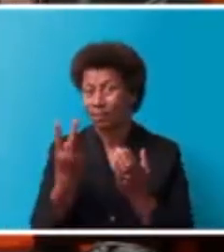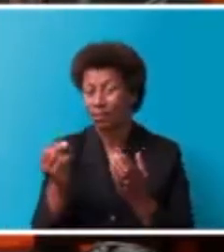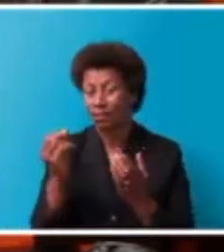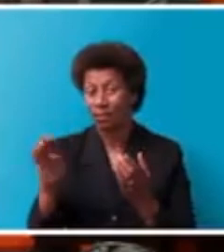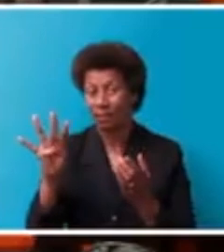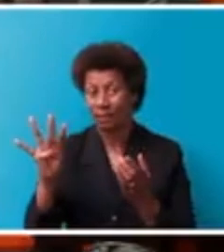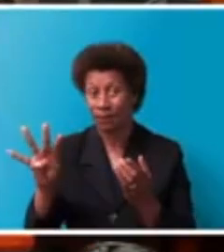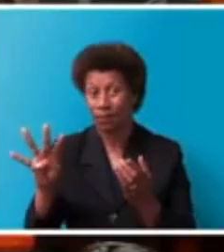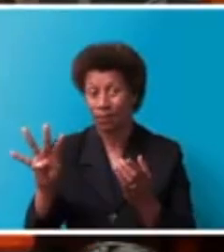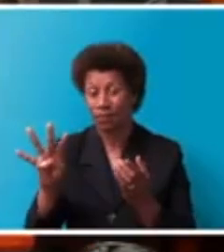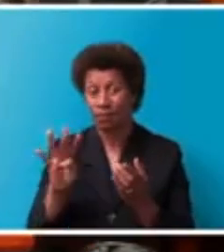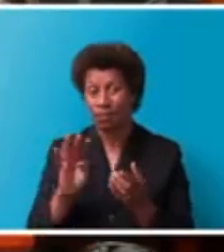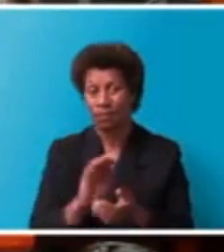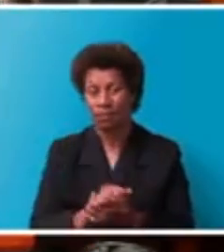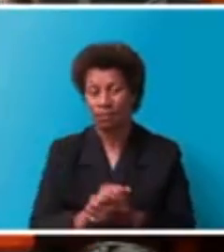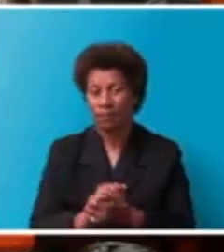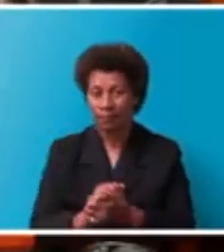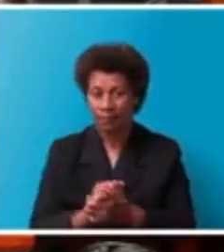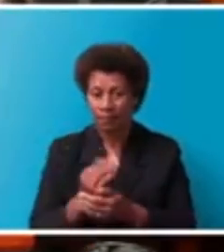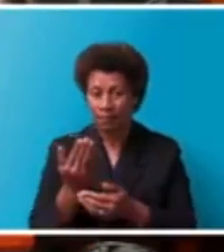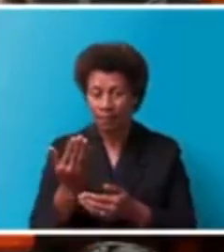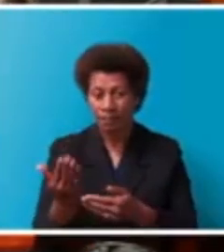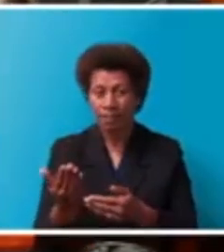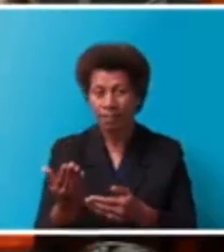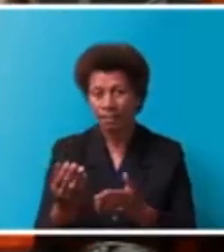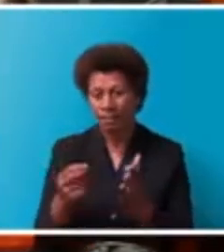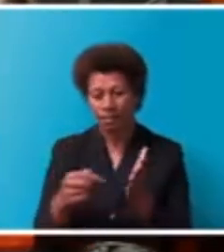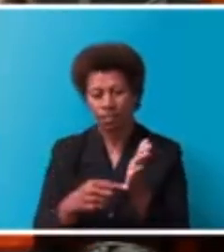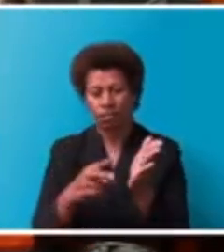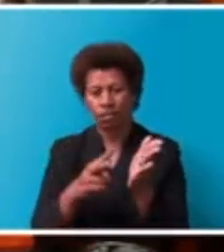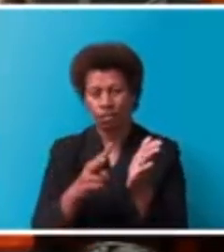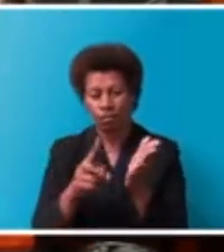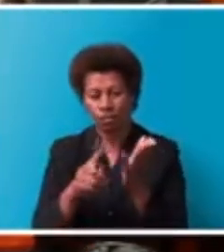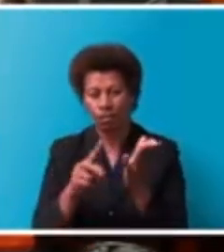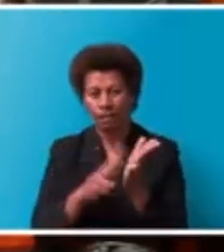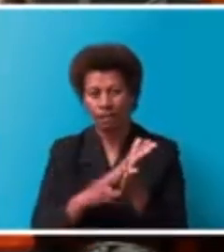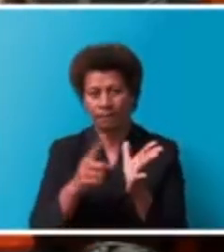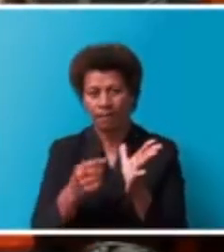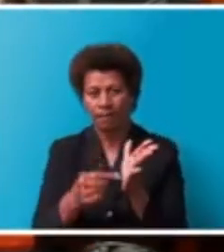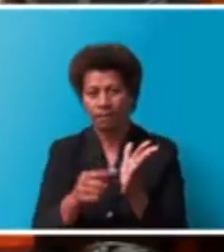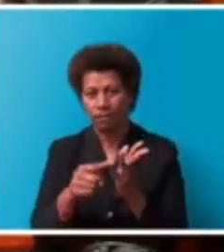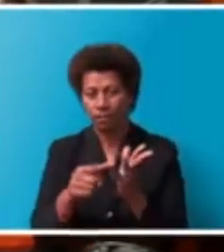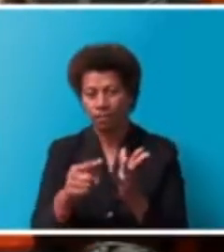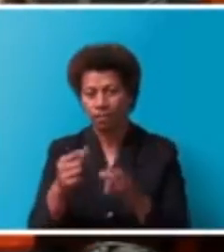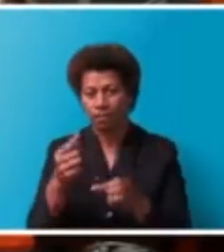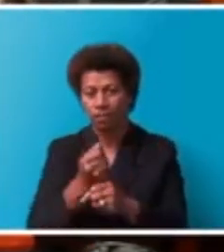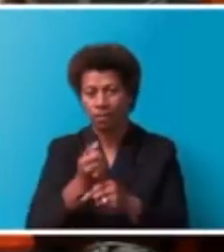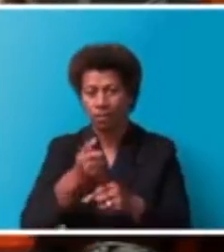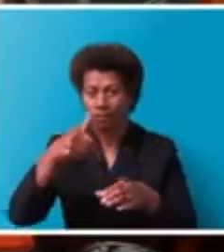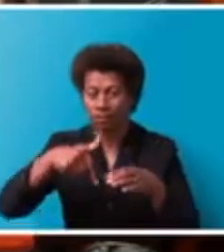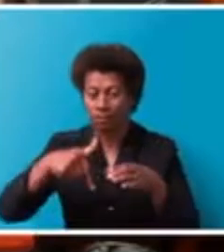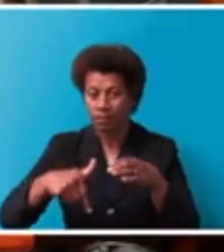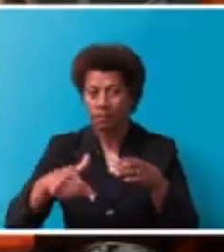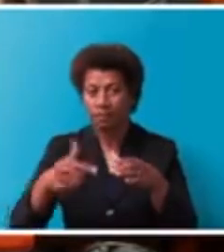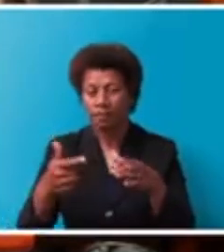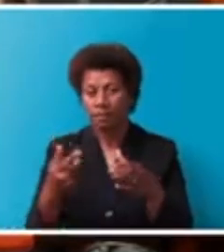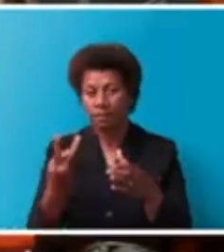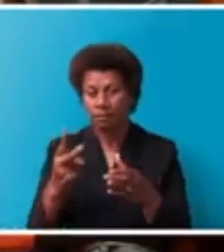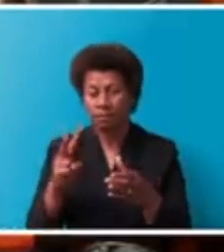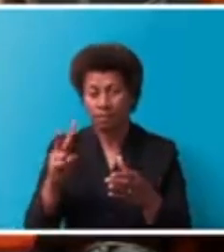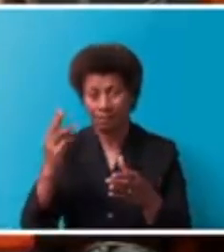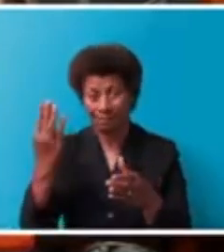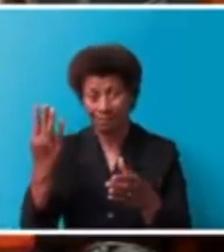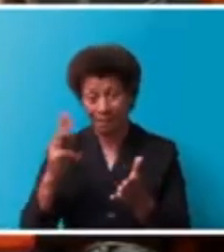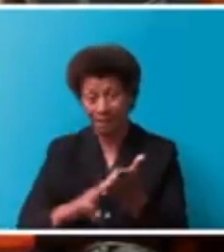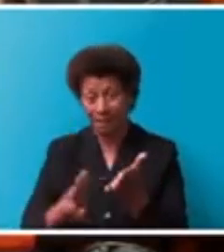Line 1 Metals, that operates at Tuatu Gold Mine, made a revenue of approximately 29 million. With a sustainable mining practice,